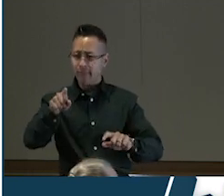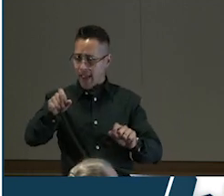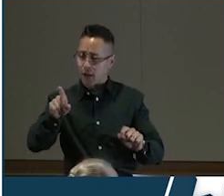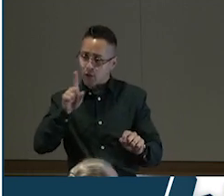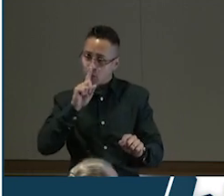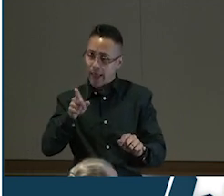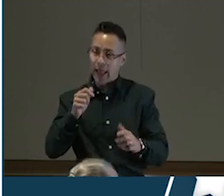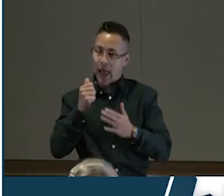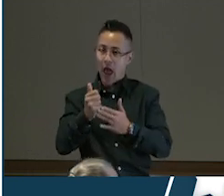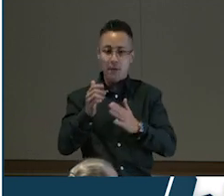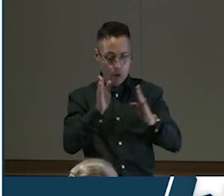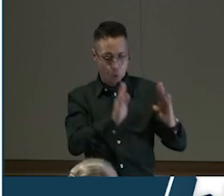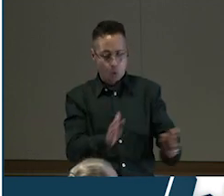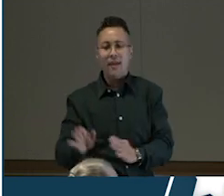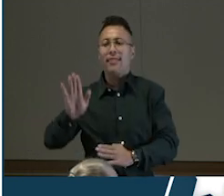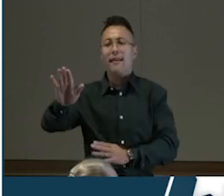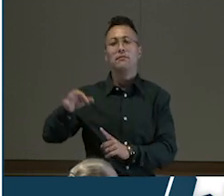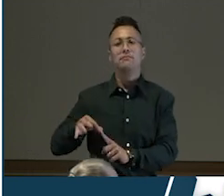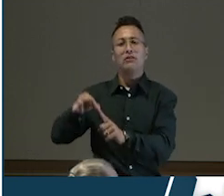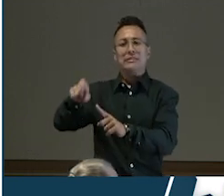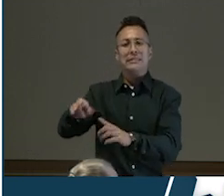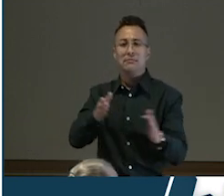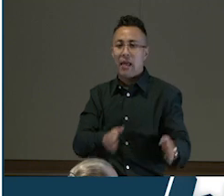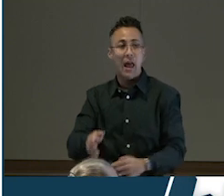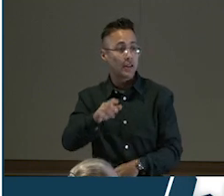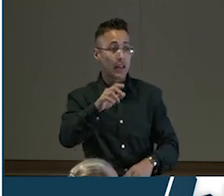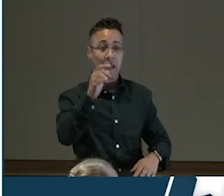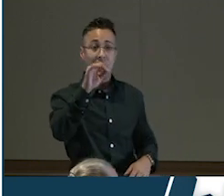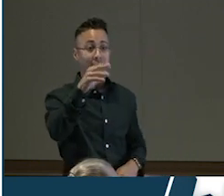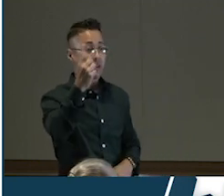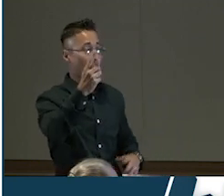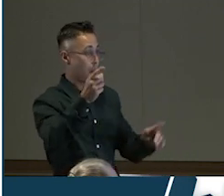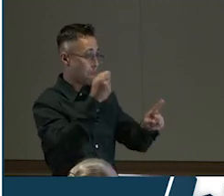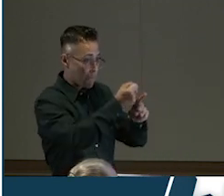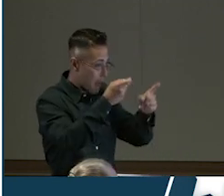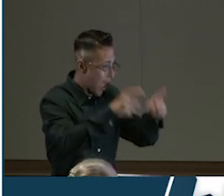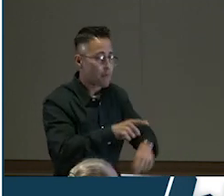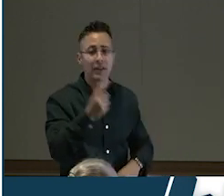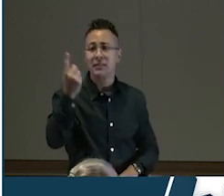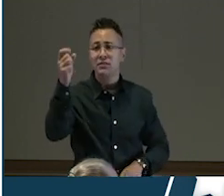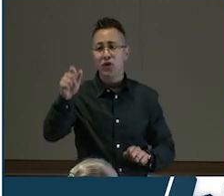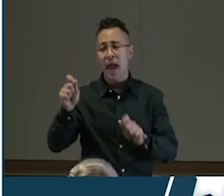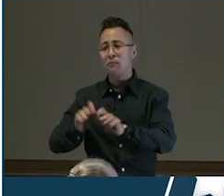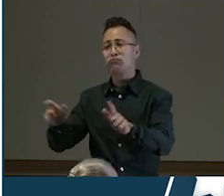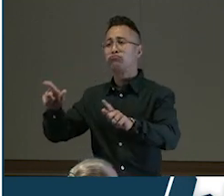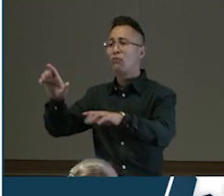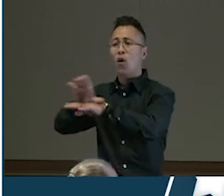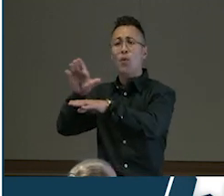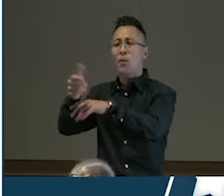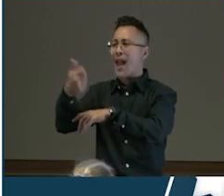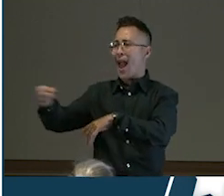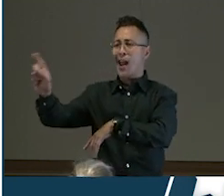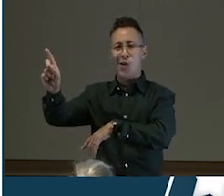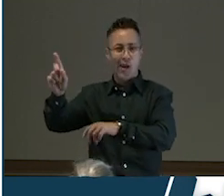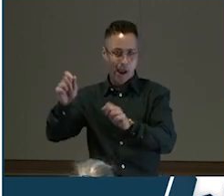organize their special needs plan and know that something happens, someone could log into a computer from anywhere and access the plan that's